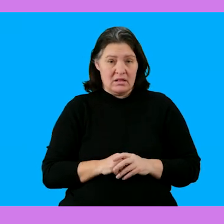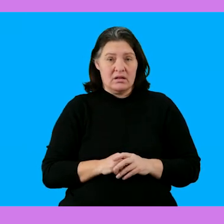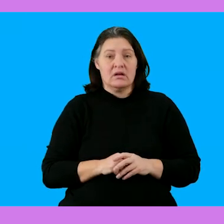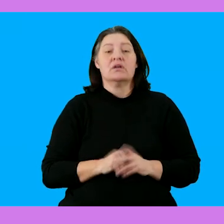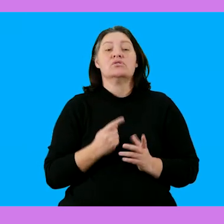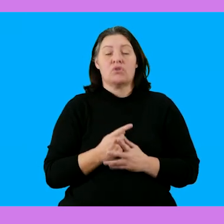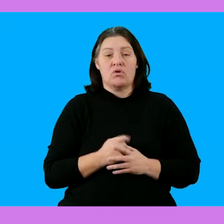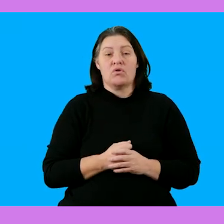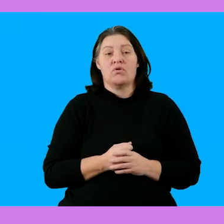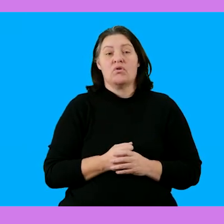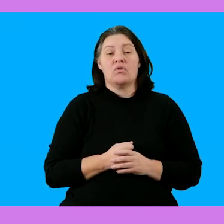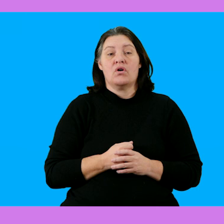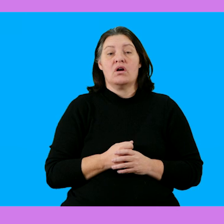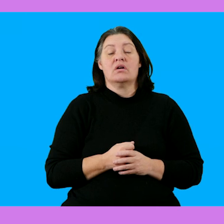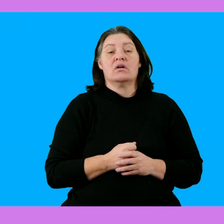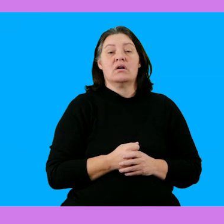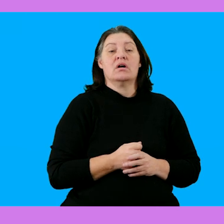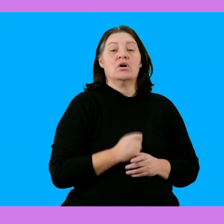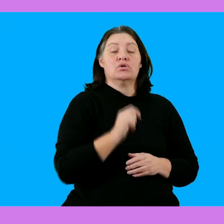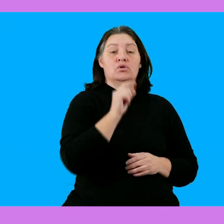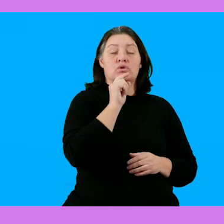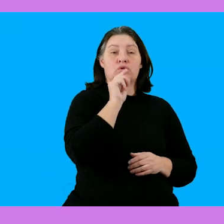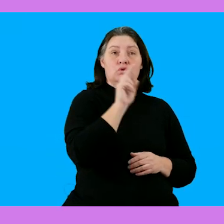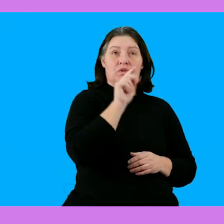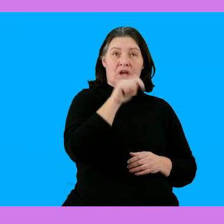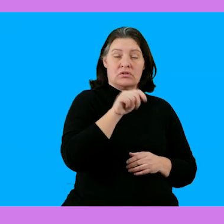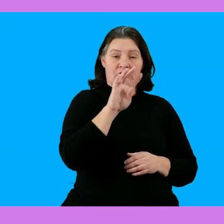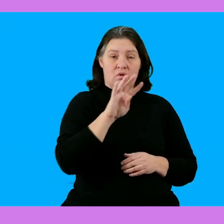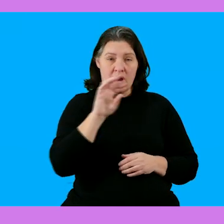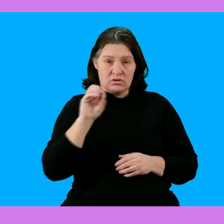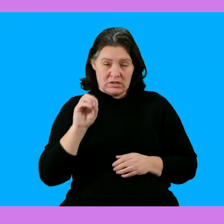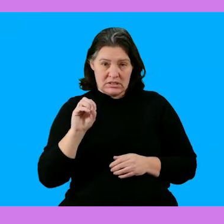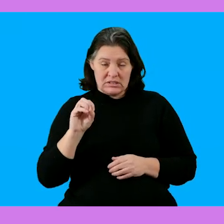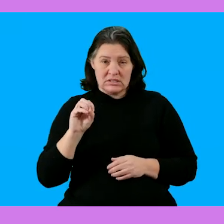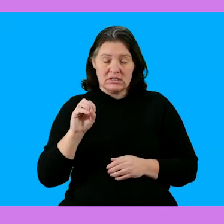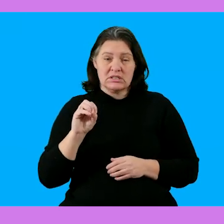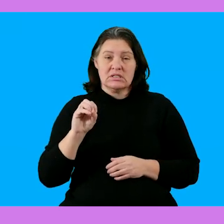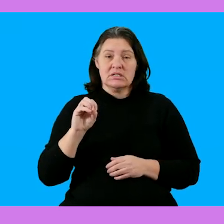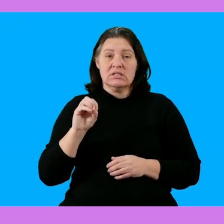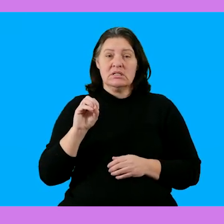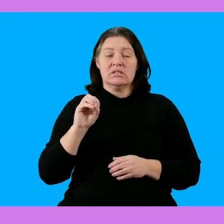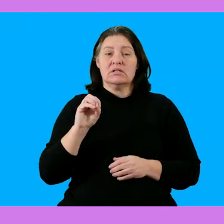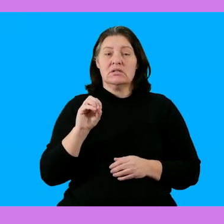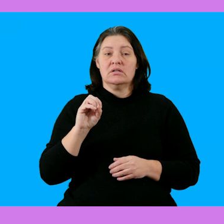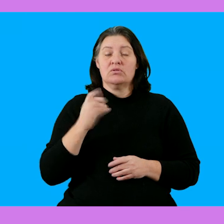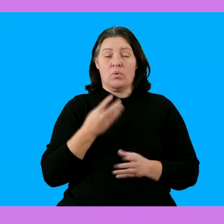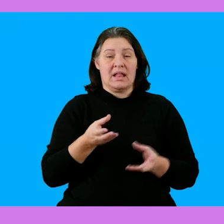take it from monthly to annual, right? So 2,400 multiplied by 12, so that will give